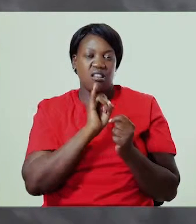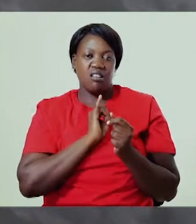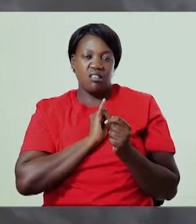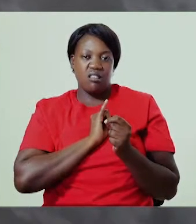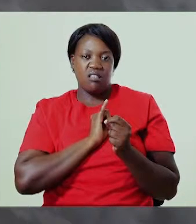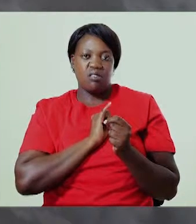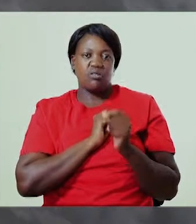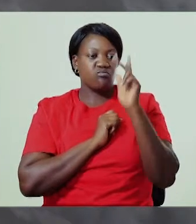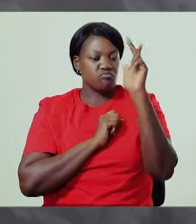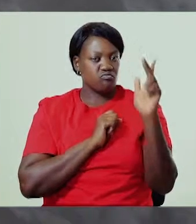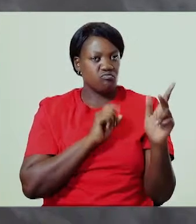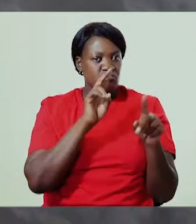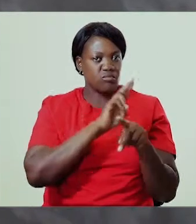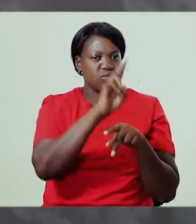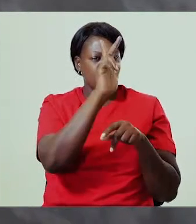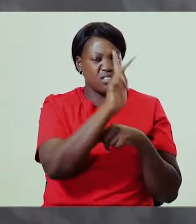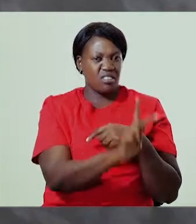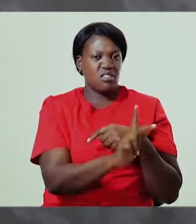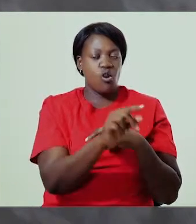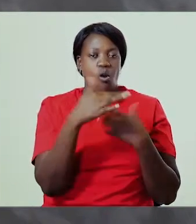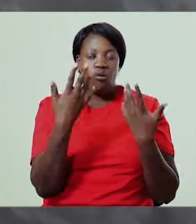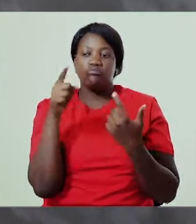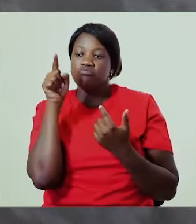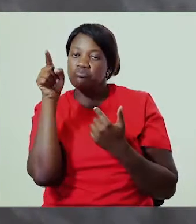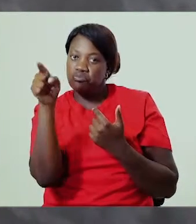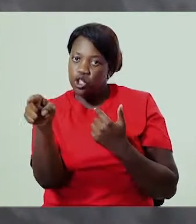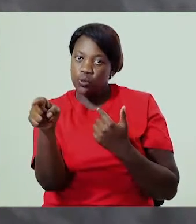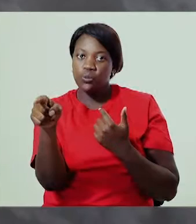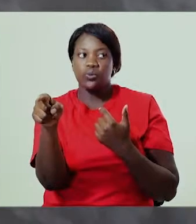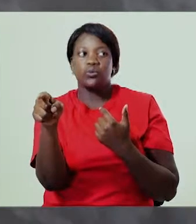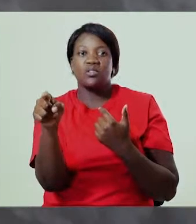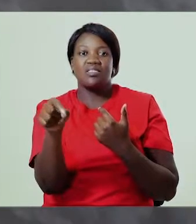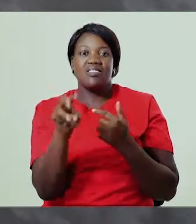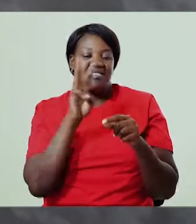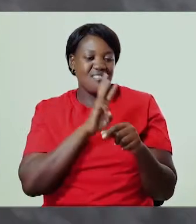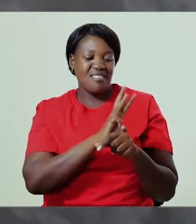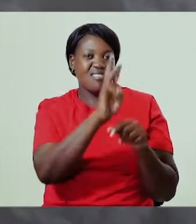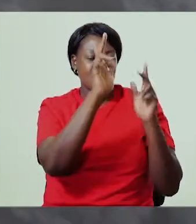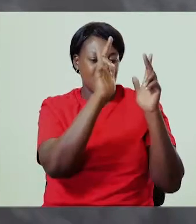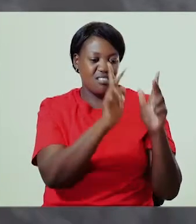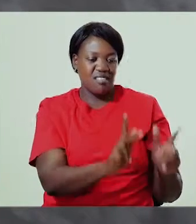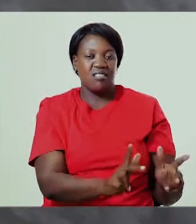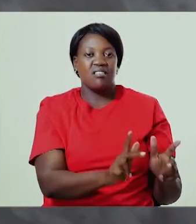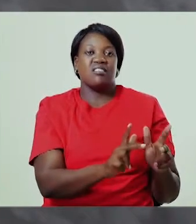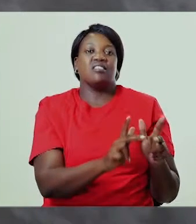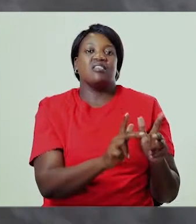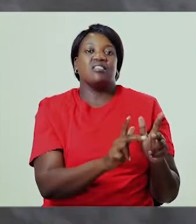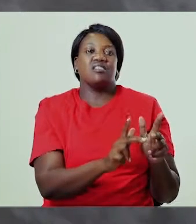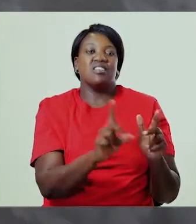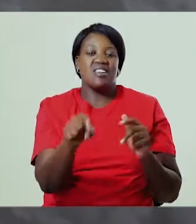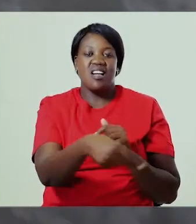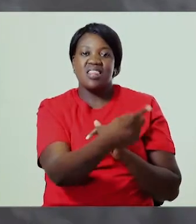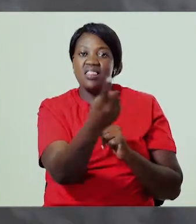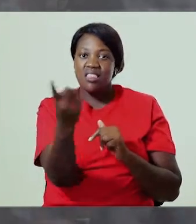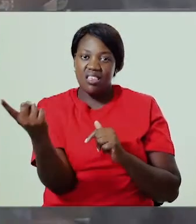second person position using pronouns such as you. An example of a third person position pronoun is